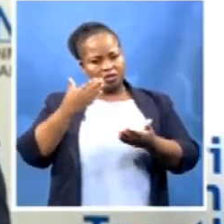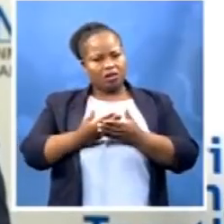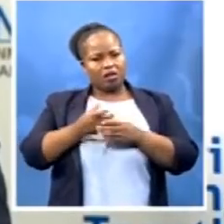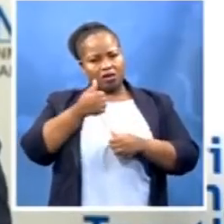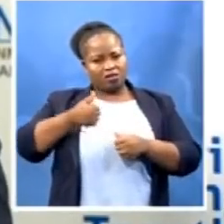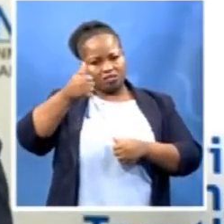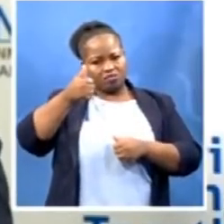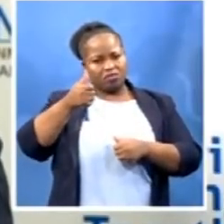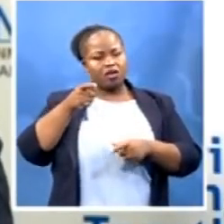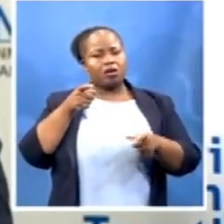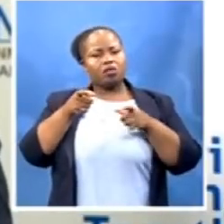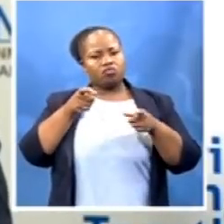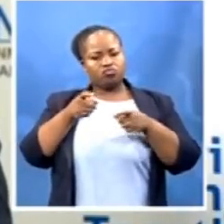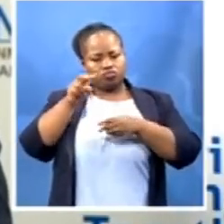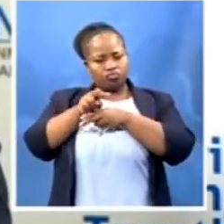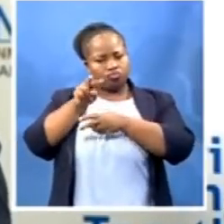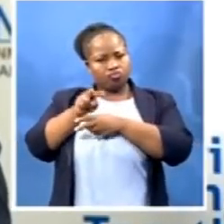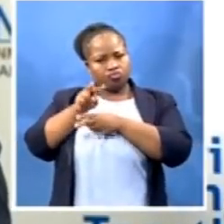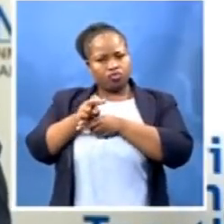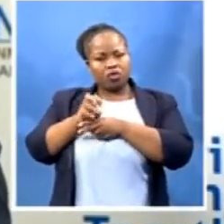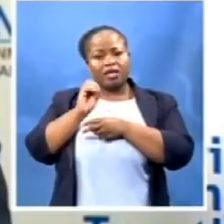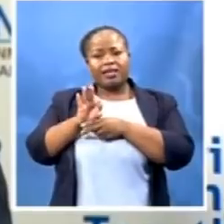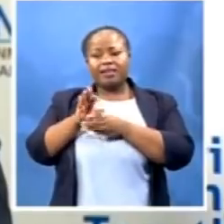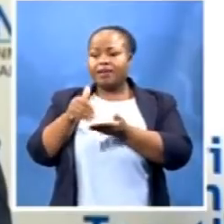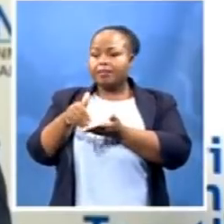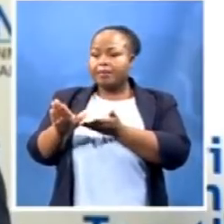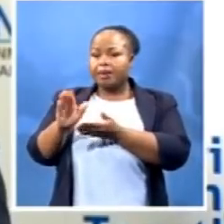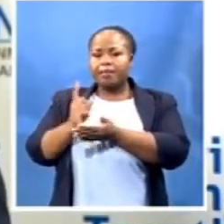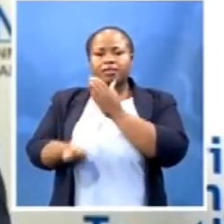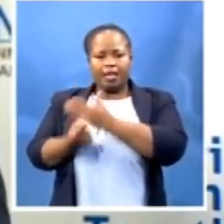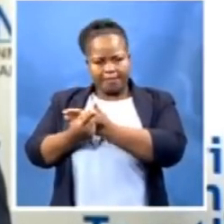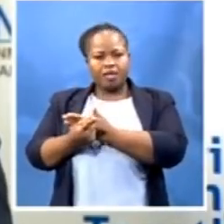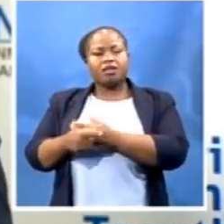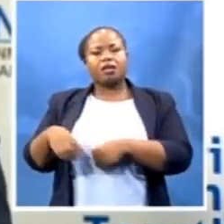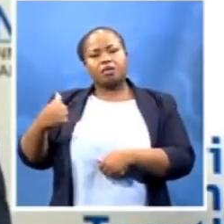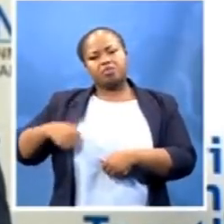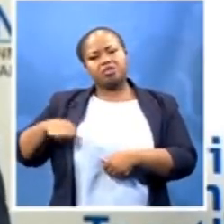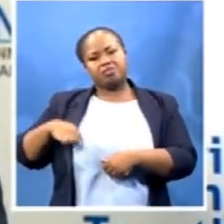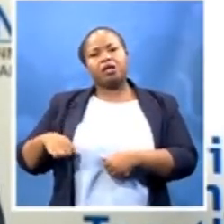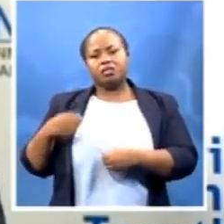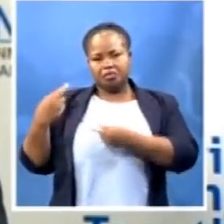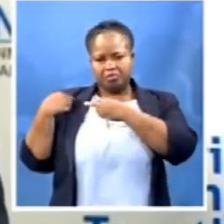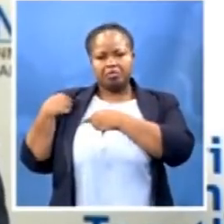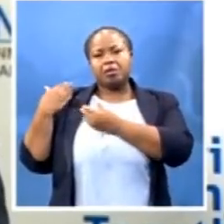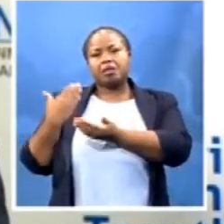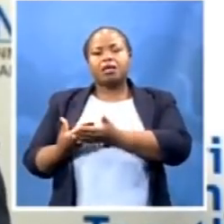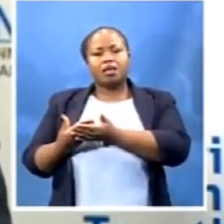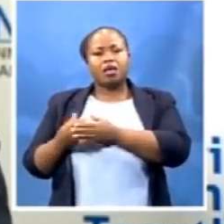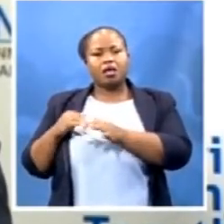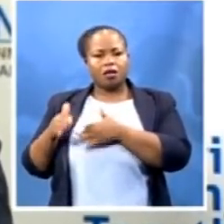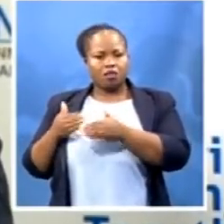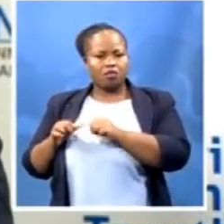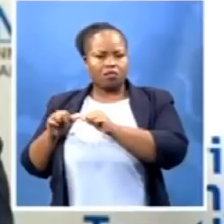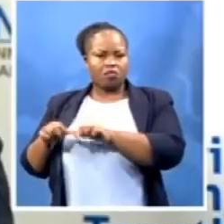all instances where invasion is taking place on government-owned land across the province. We will be working in conjunction with